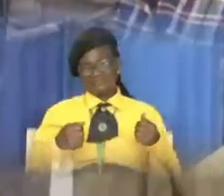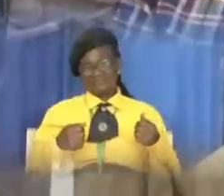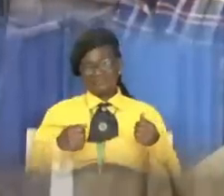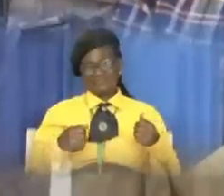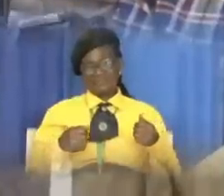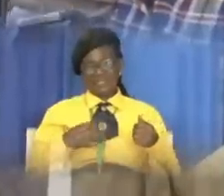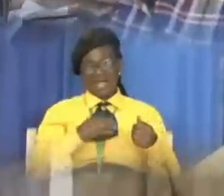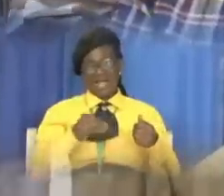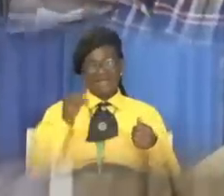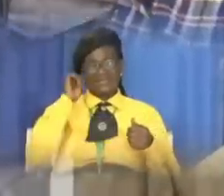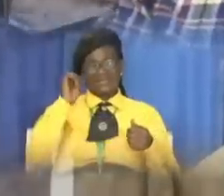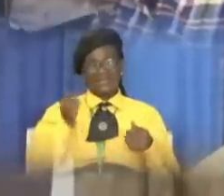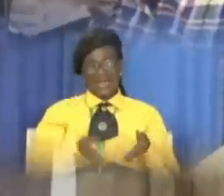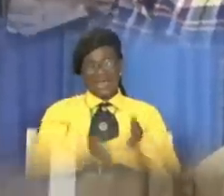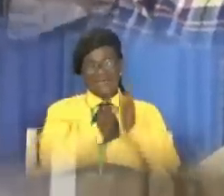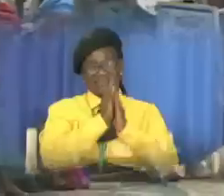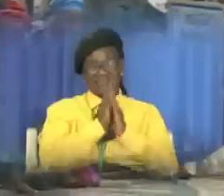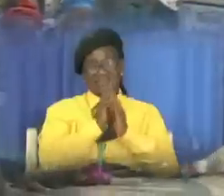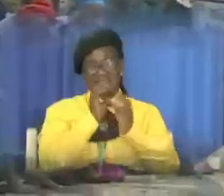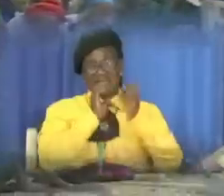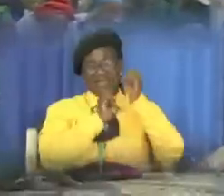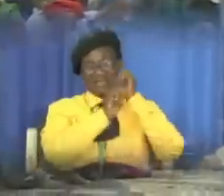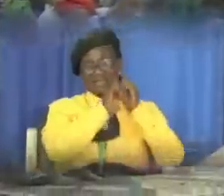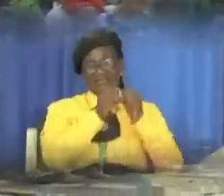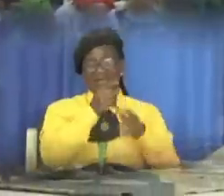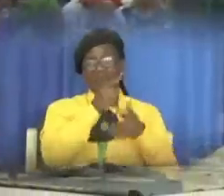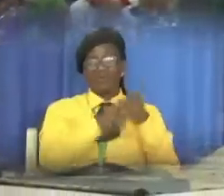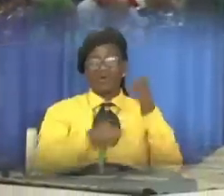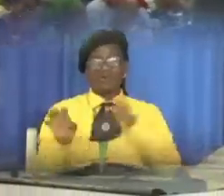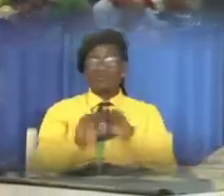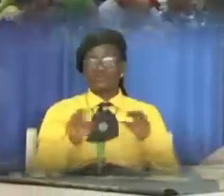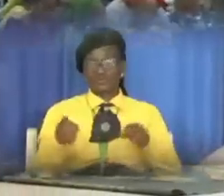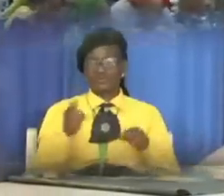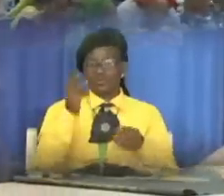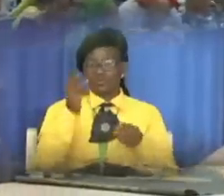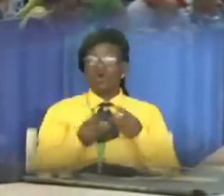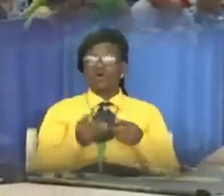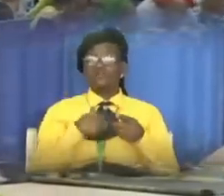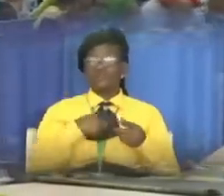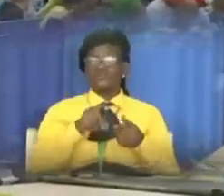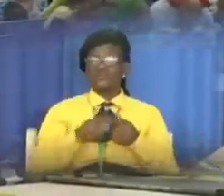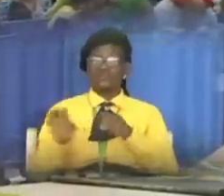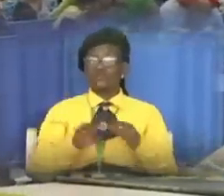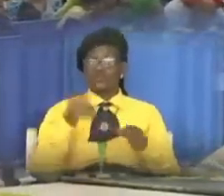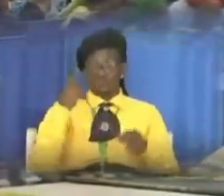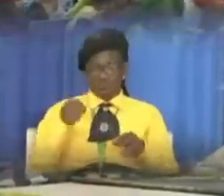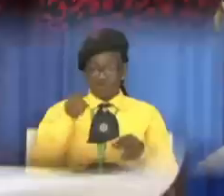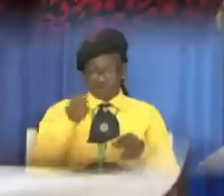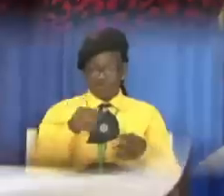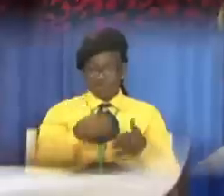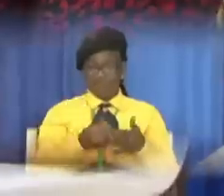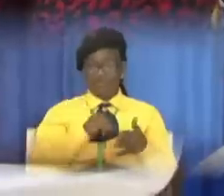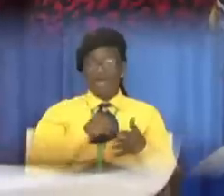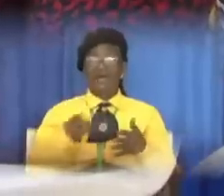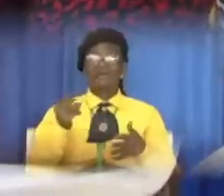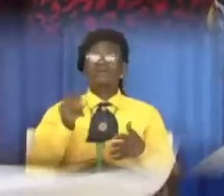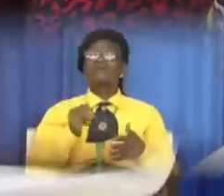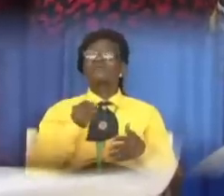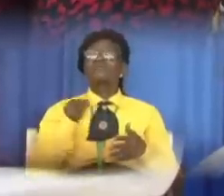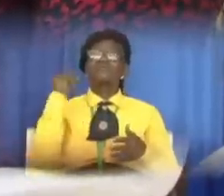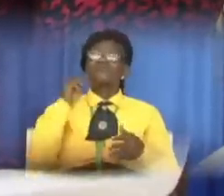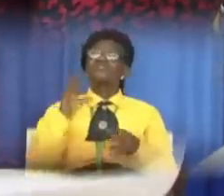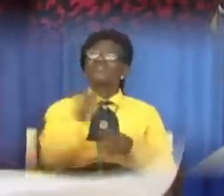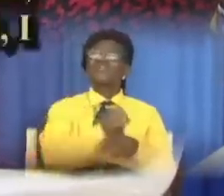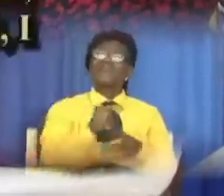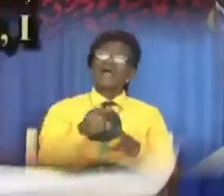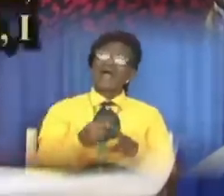and he asked Elisha, what do you want me to do for you before I be taken away from you? He said, I want a